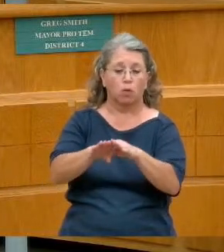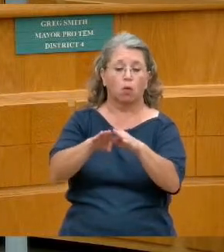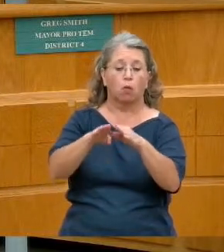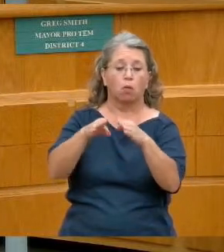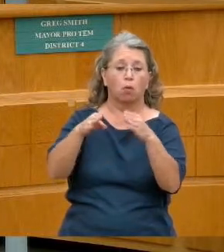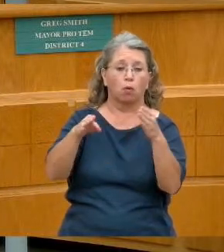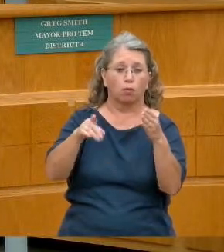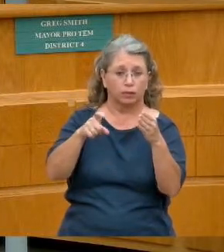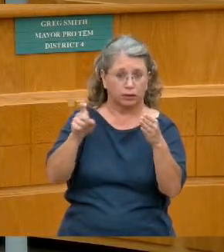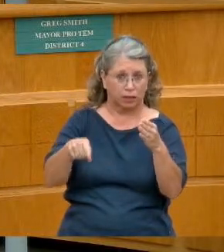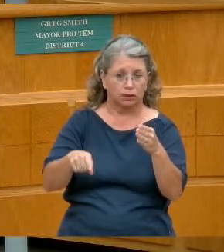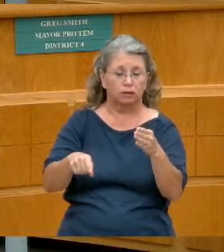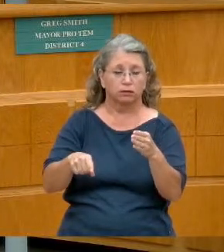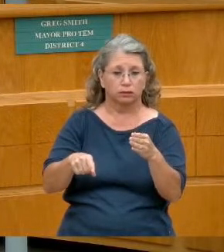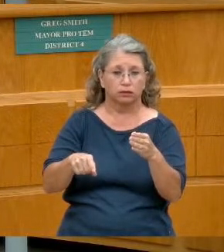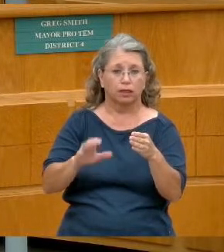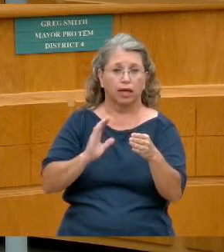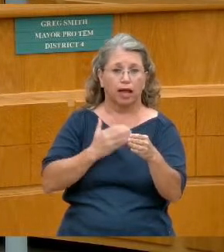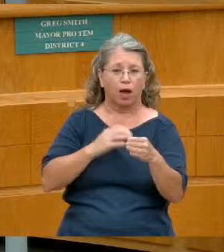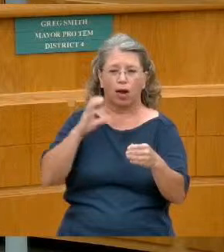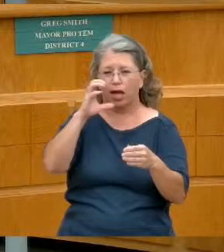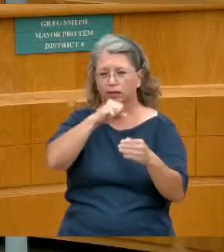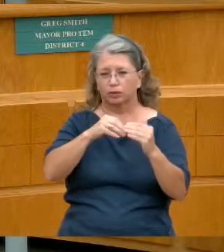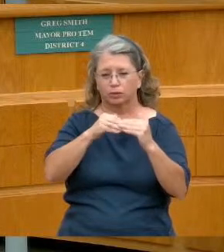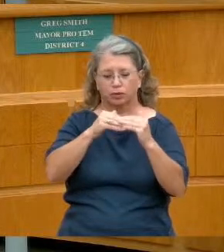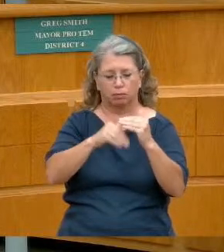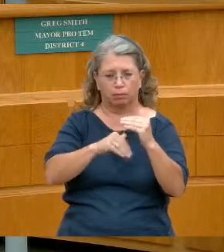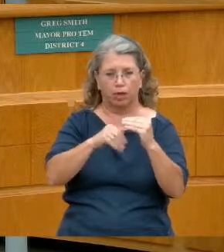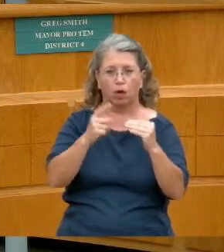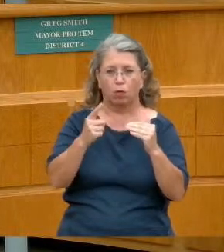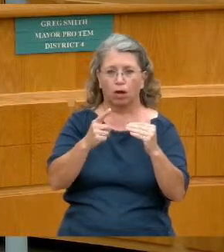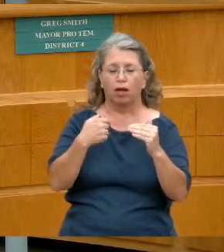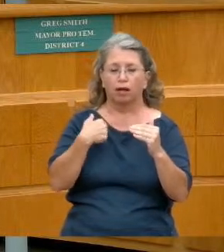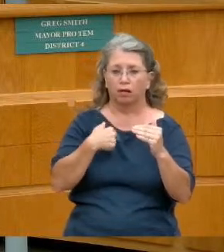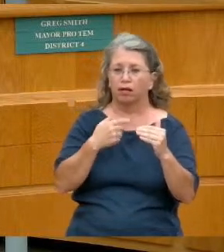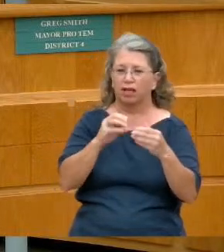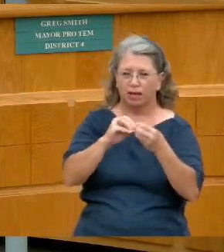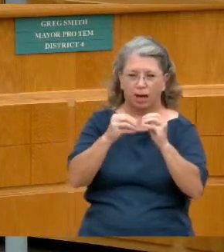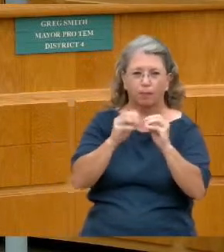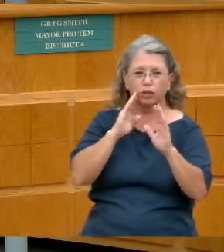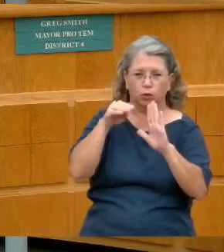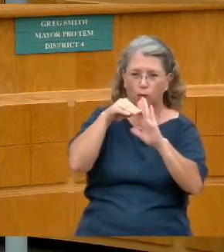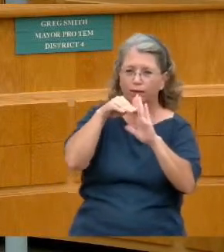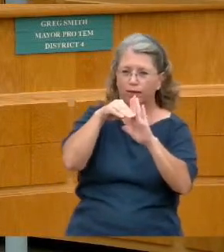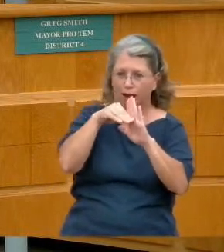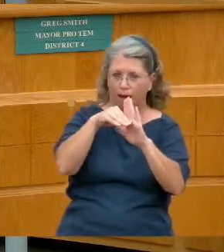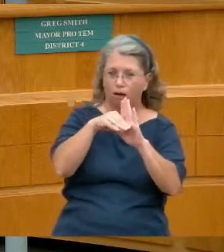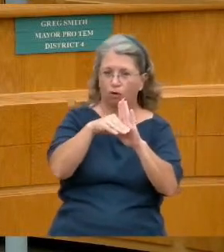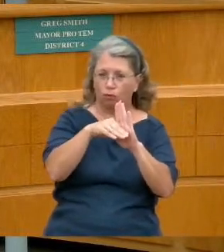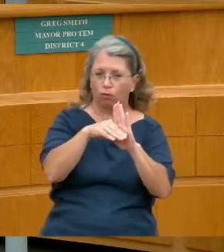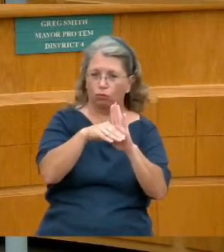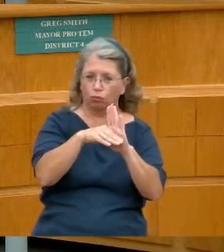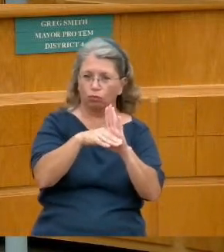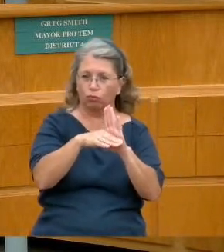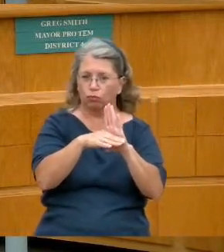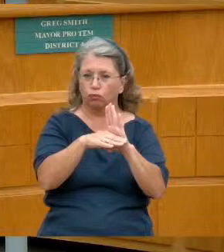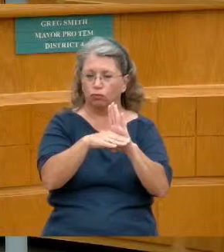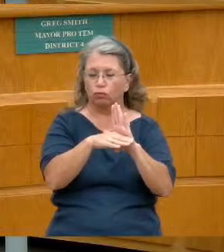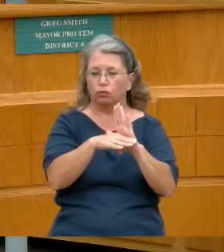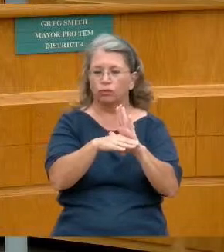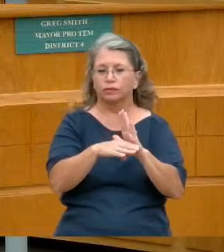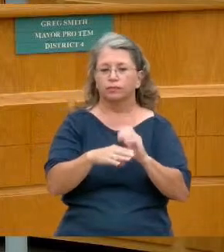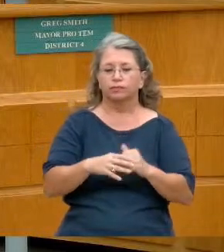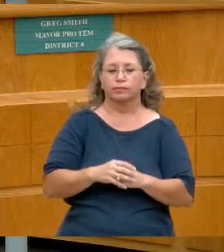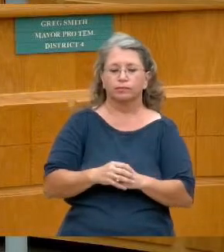estimates went below 1. Those were the times when we were on the backside of a wave and we were going down, right? Remember I said we're on our 3rd wave. When we went down from the 1st